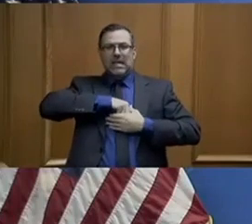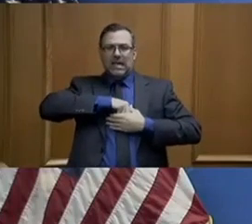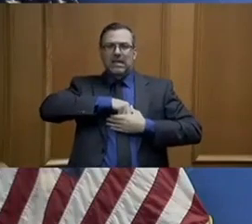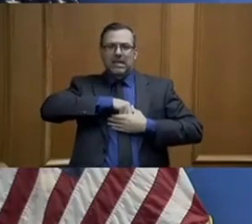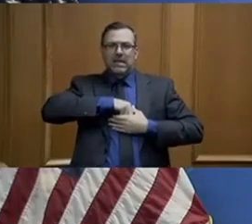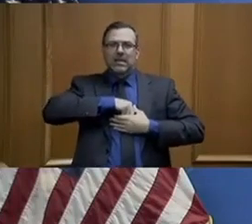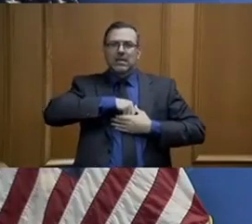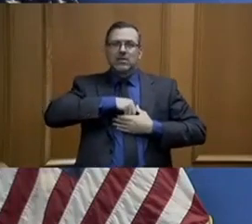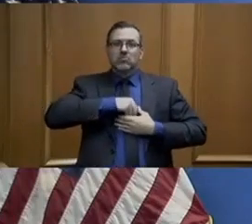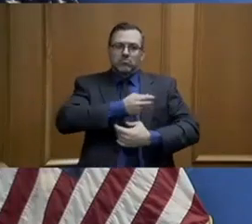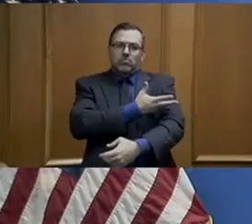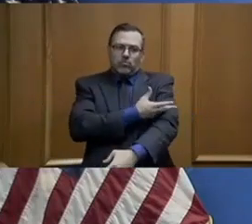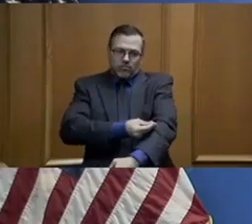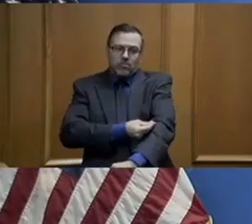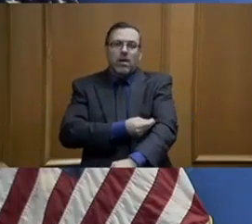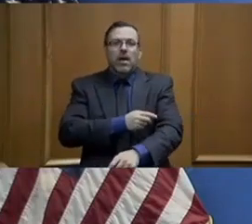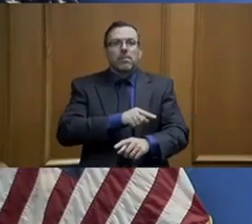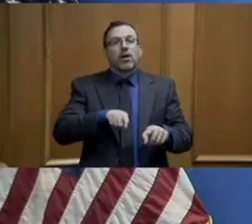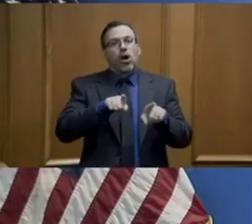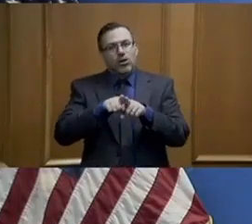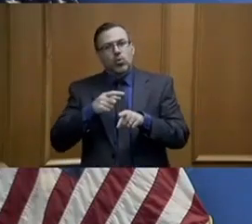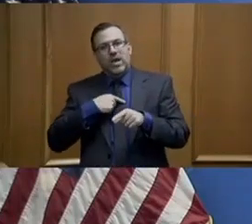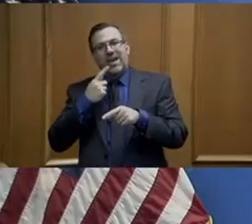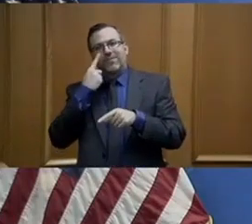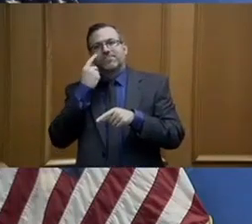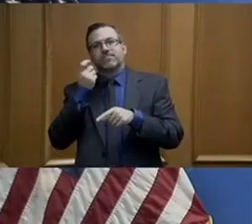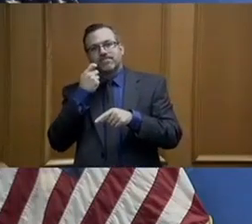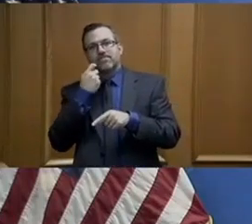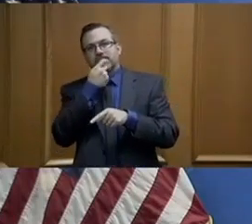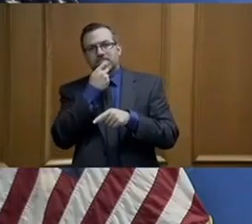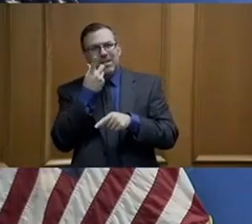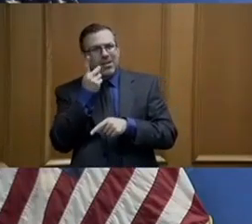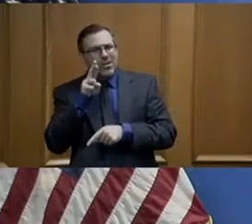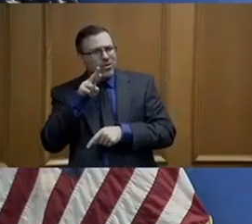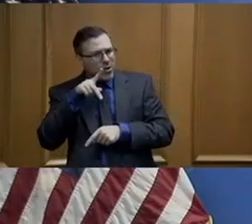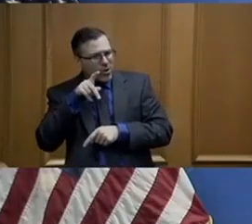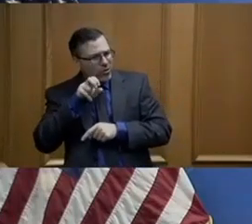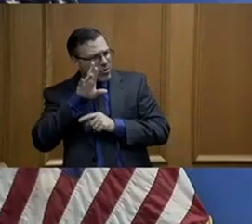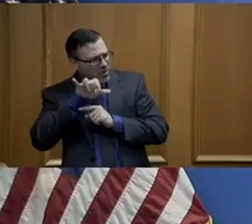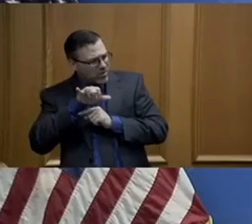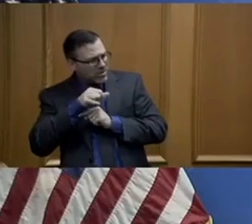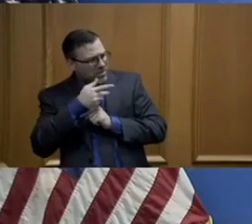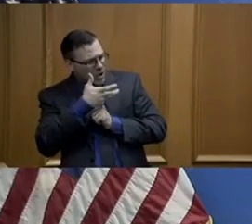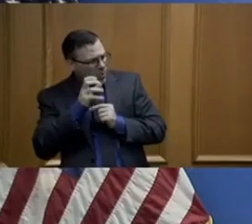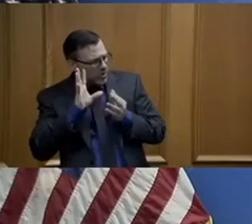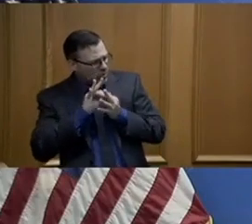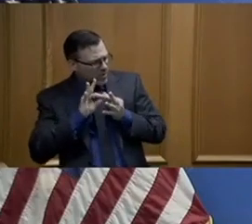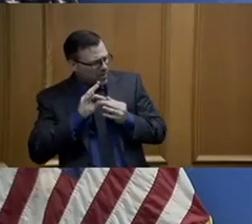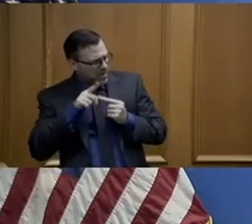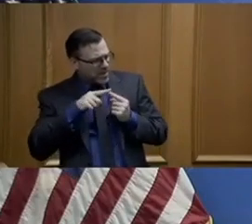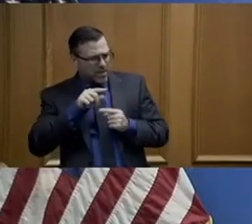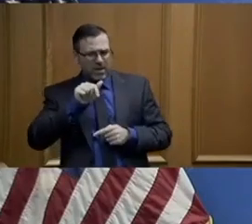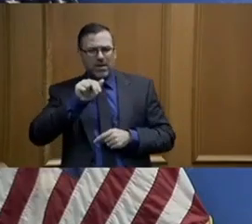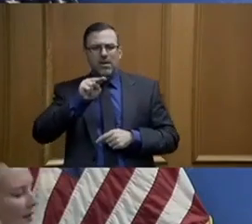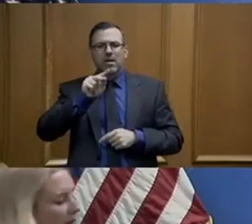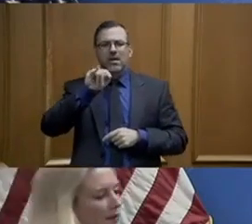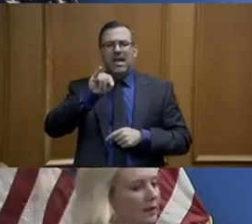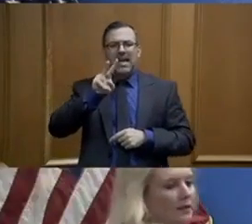been strong in our state, but we've got to make them even stronger. And Dr. Pierce, you want to make a comment about